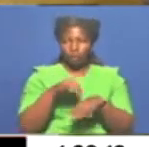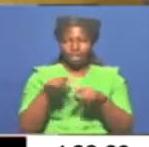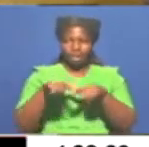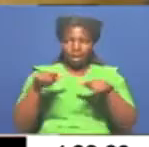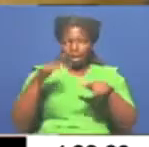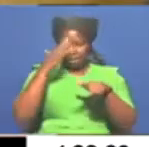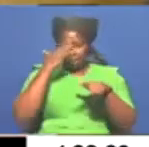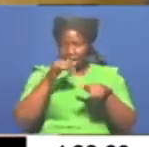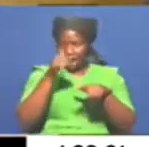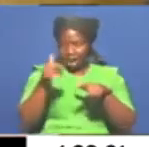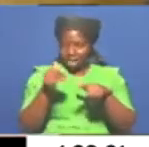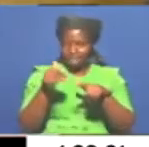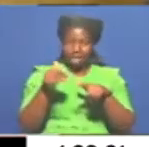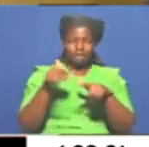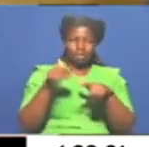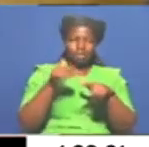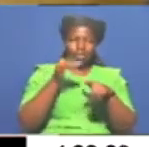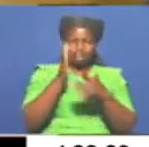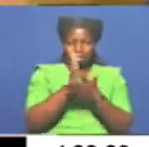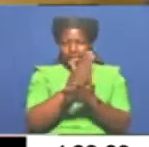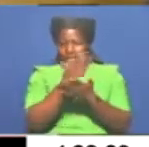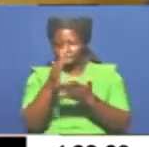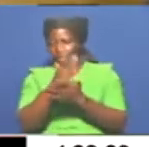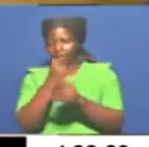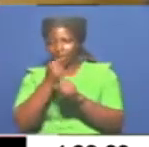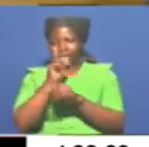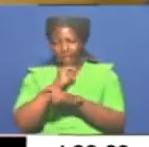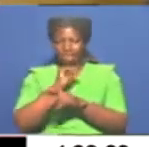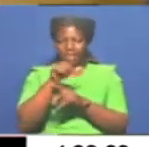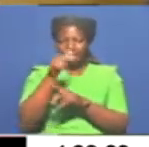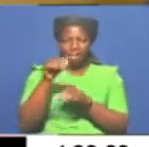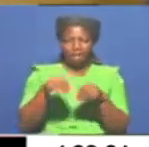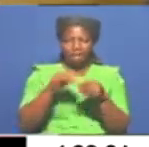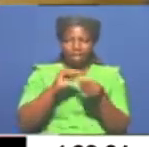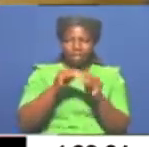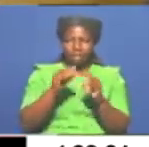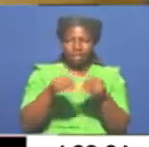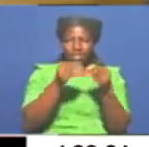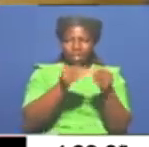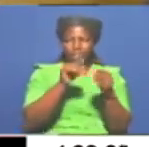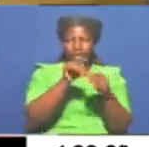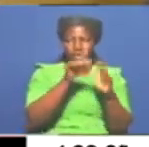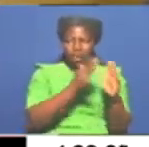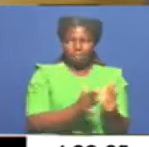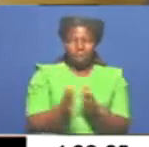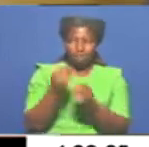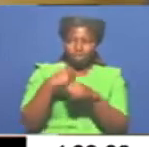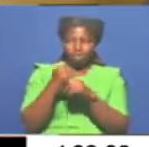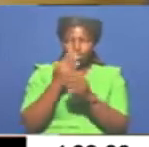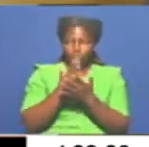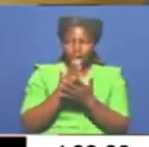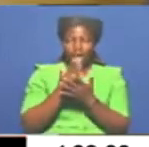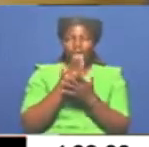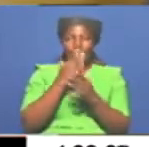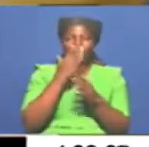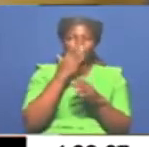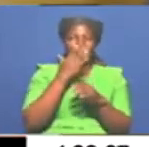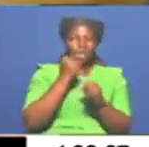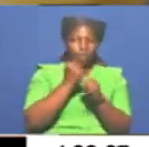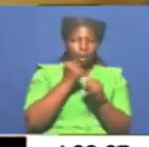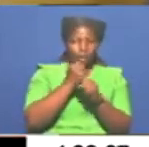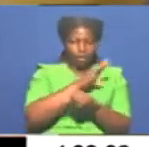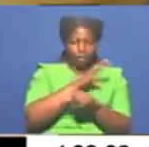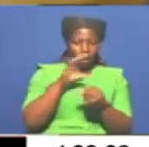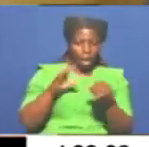issued. So it was a scheme to basically make sure that whatever work the commission is doing does not